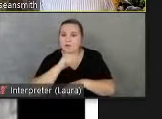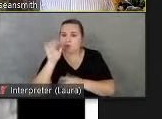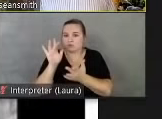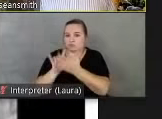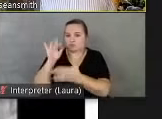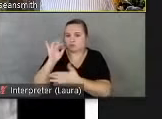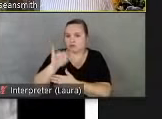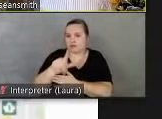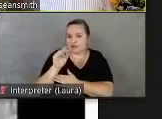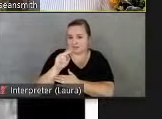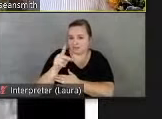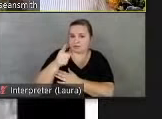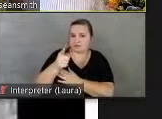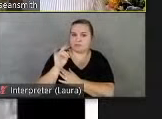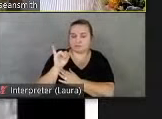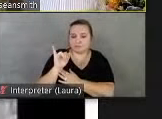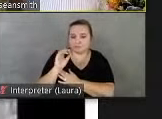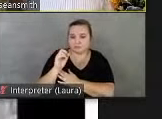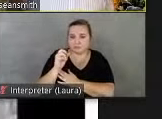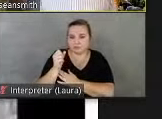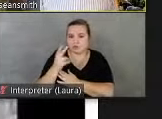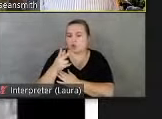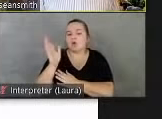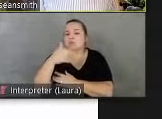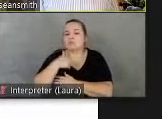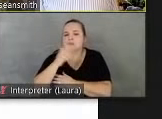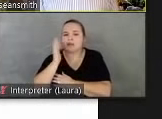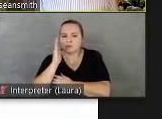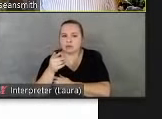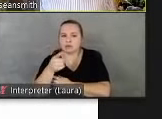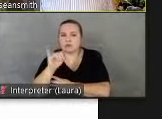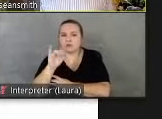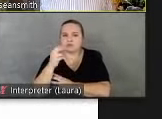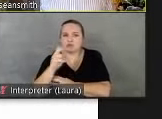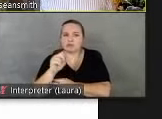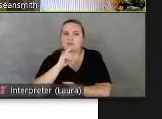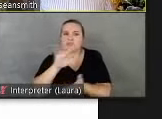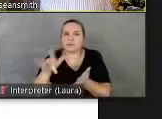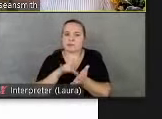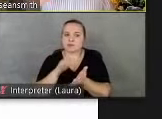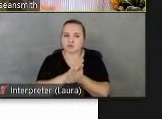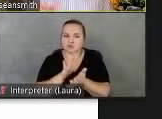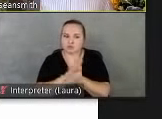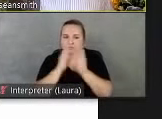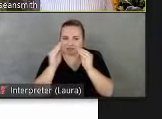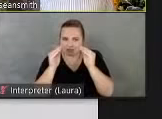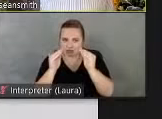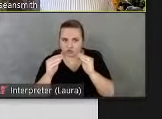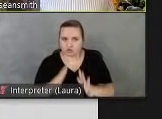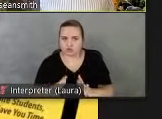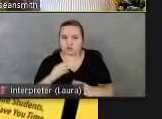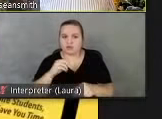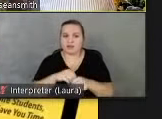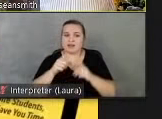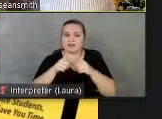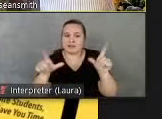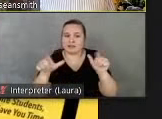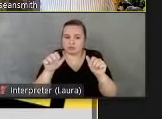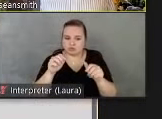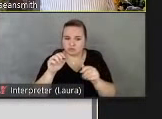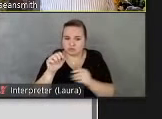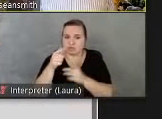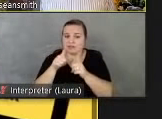FYI, Josh Stock, well, you know what, I will. Josh Stock is a middle school teacher, English language arts, but he has